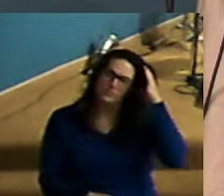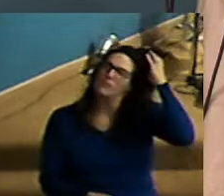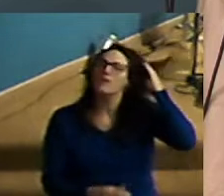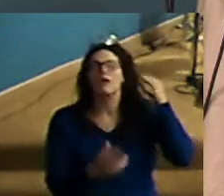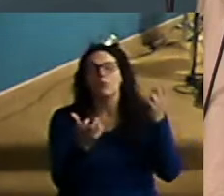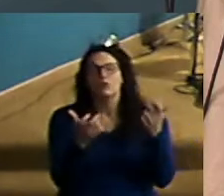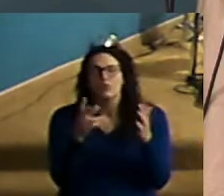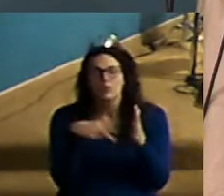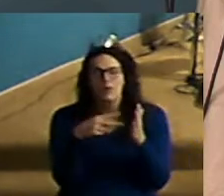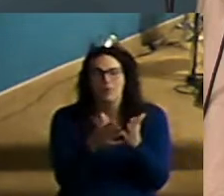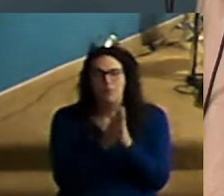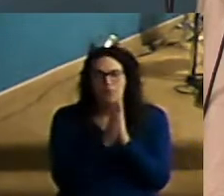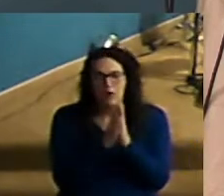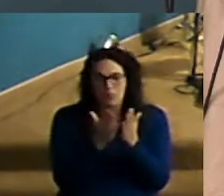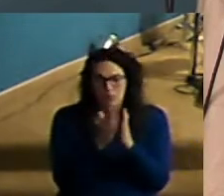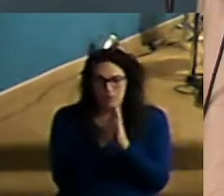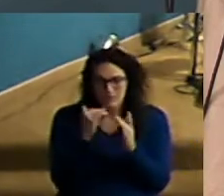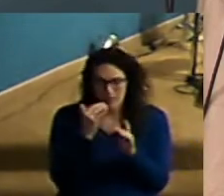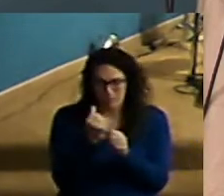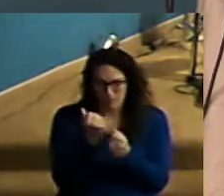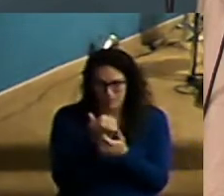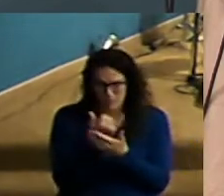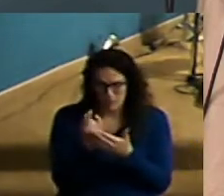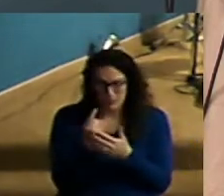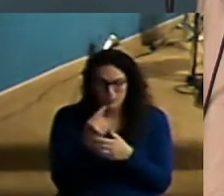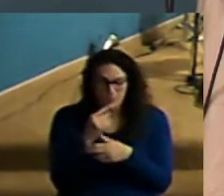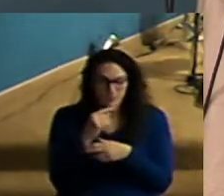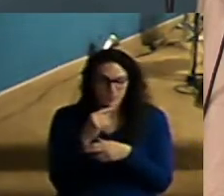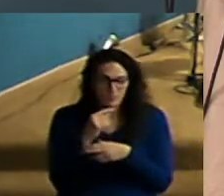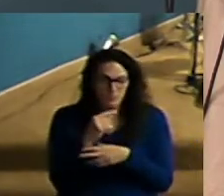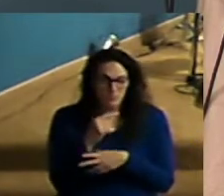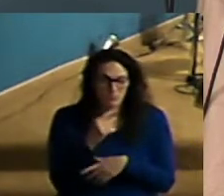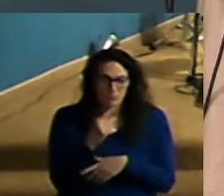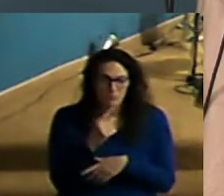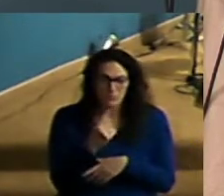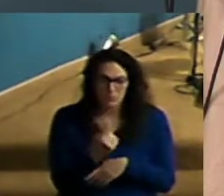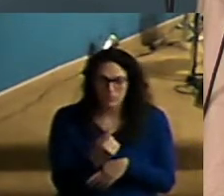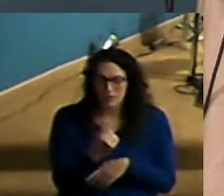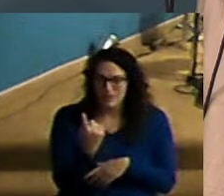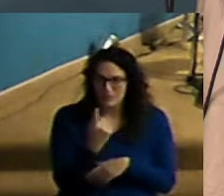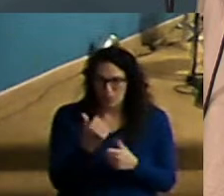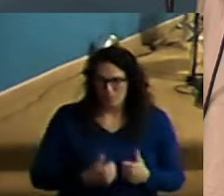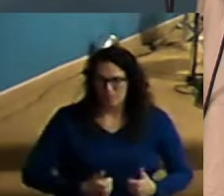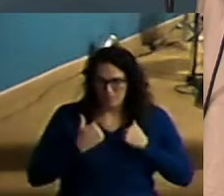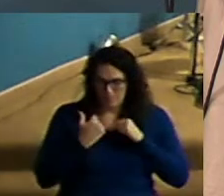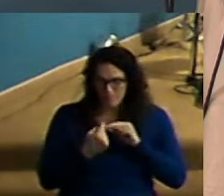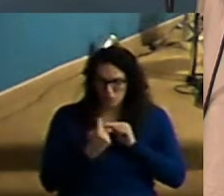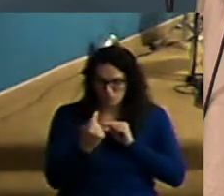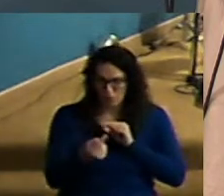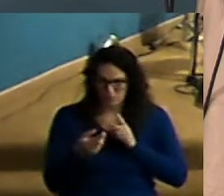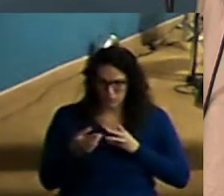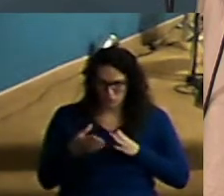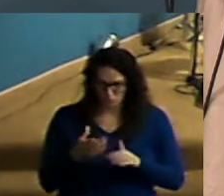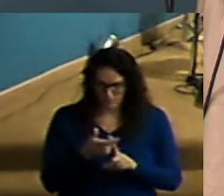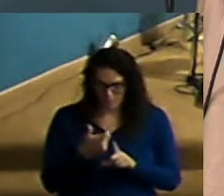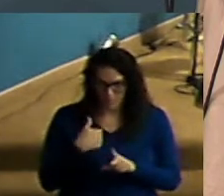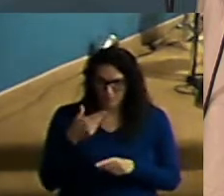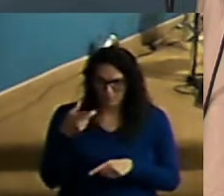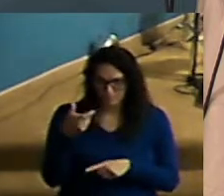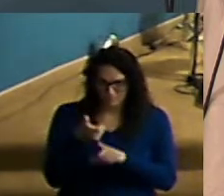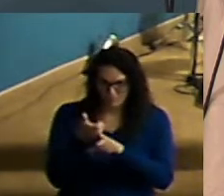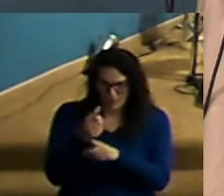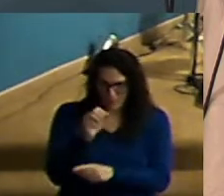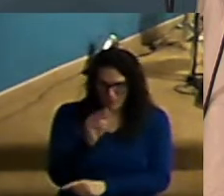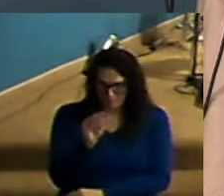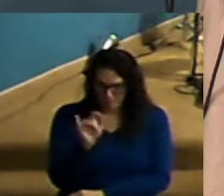prayer request, and then we'll pray. Another one, he lives across the street from me. It's our mayor.